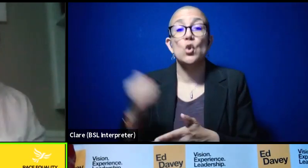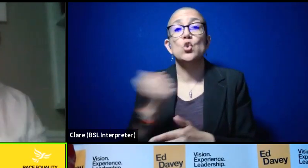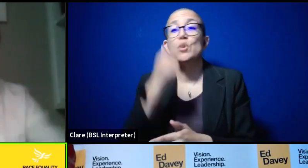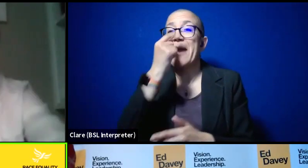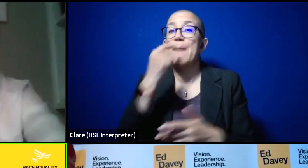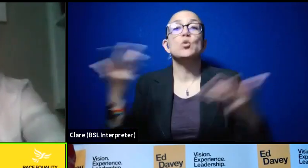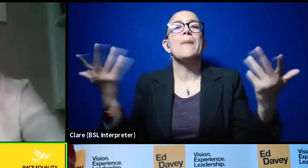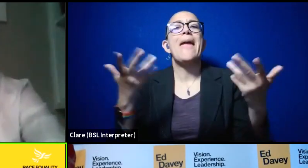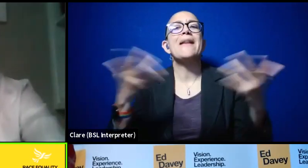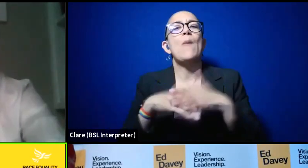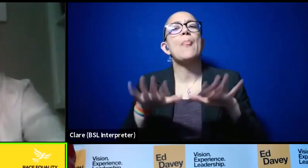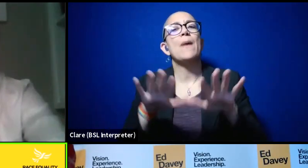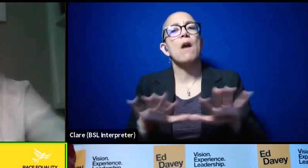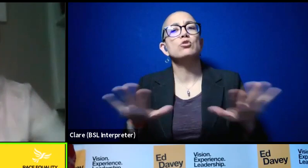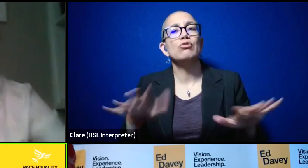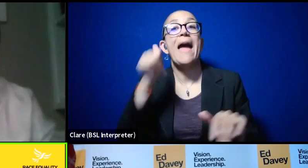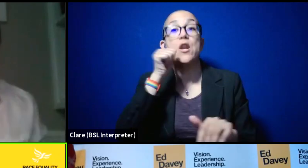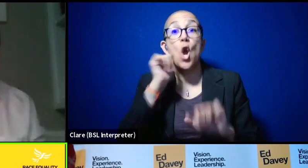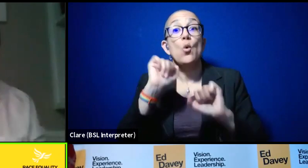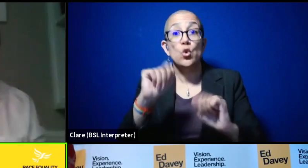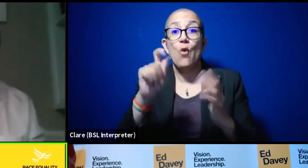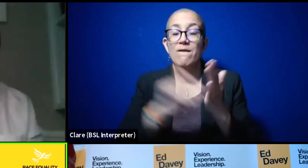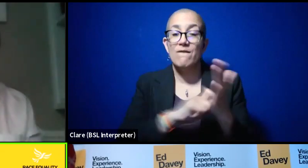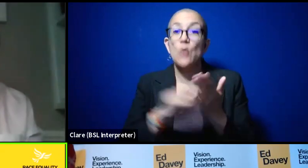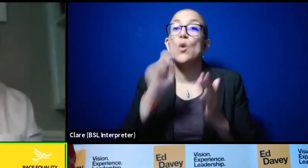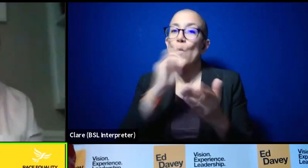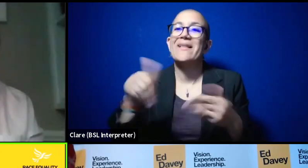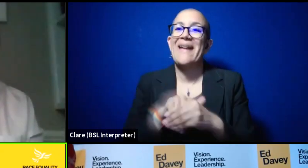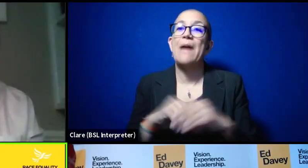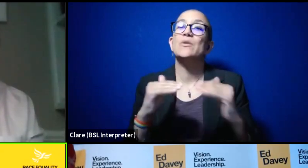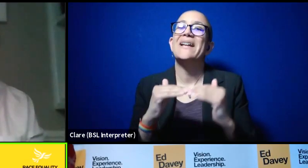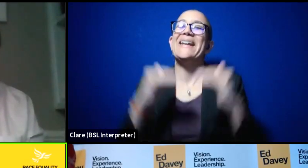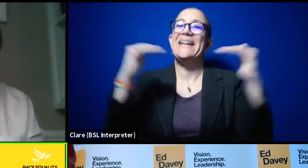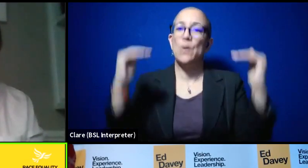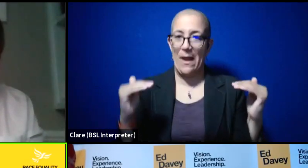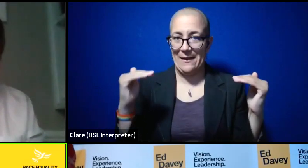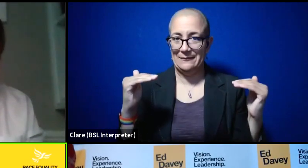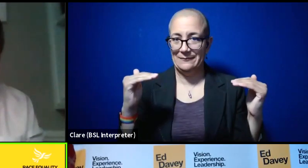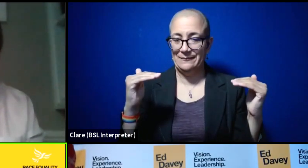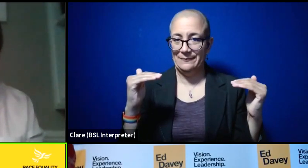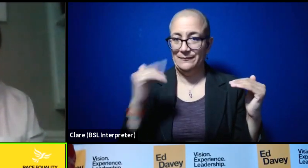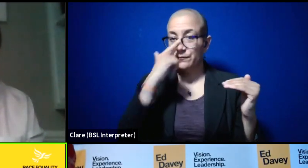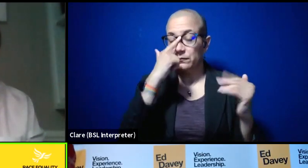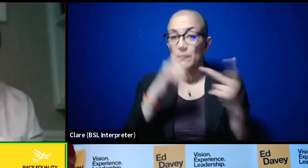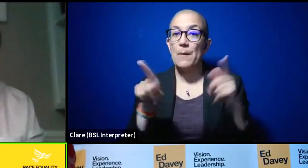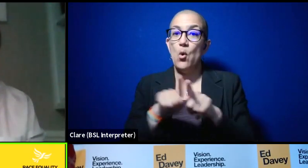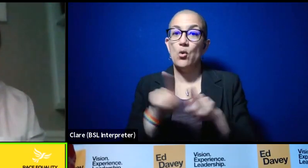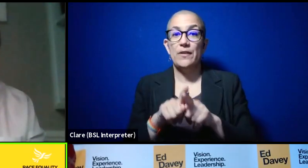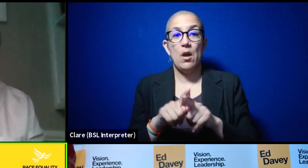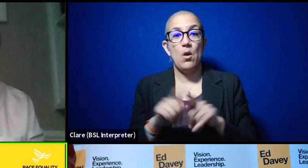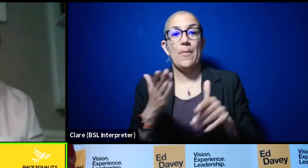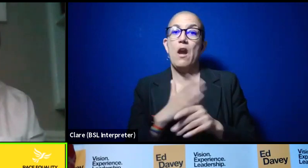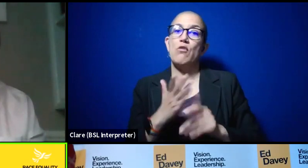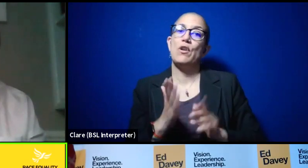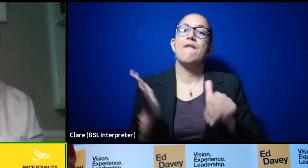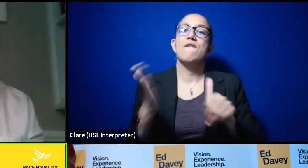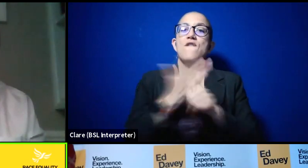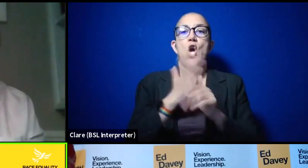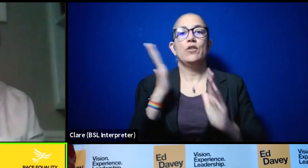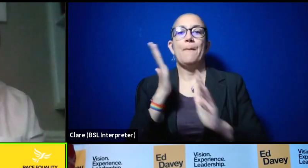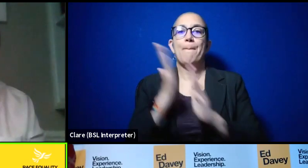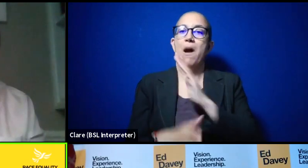country and know that your vote will count equally. But also, the current first past the post system doesn't